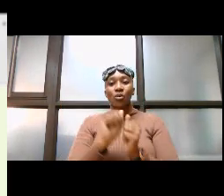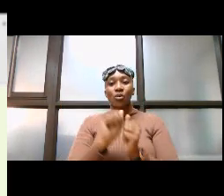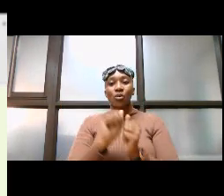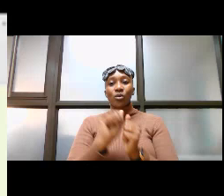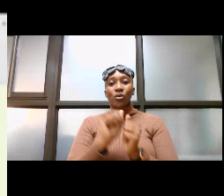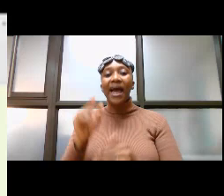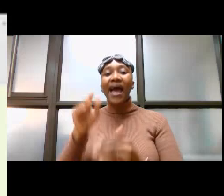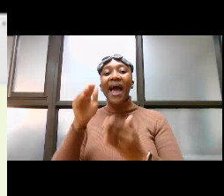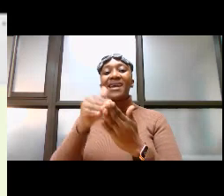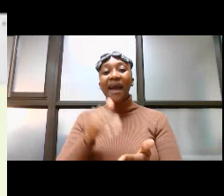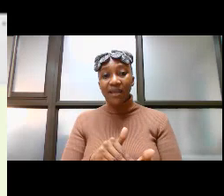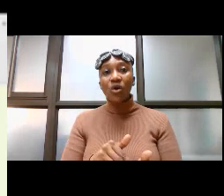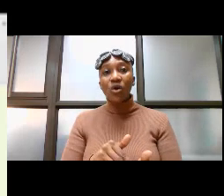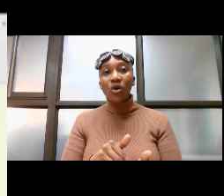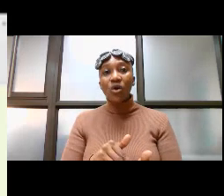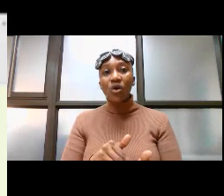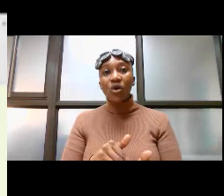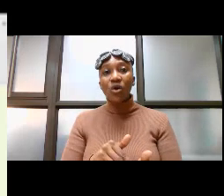colonialists.